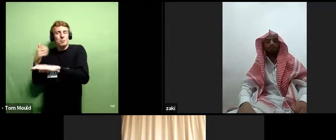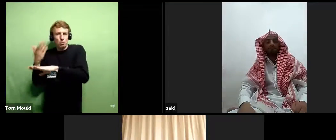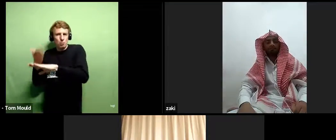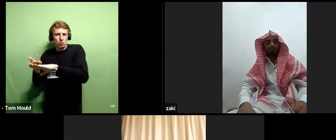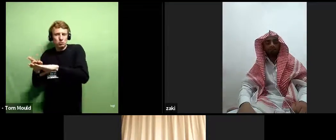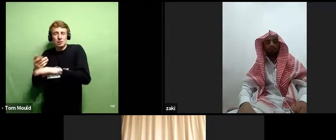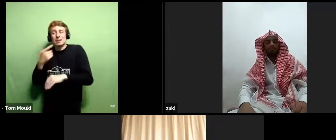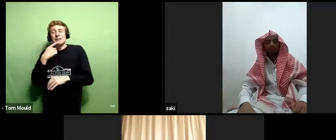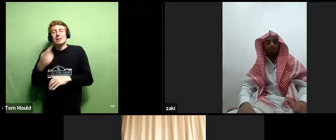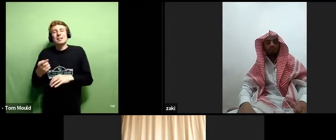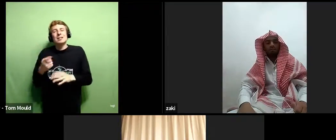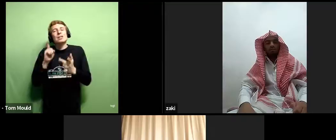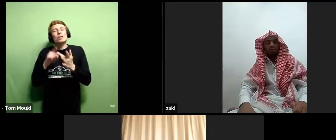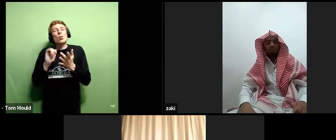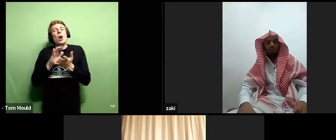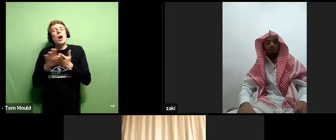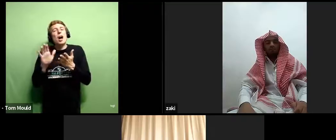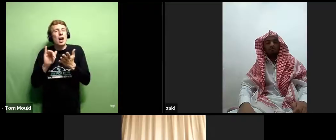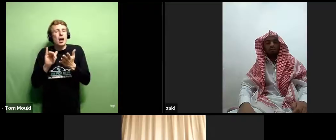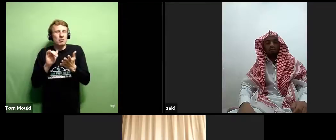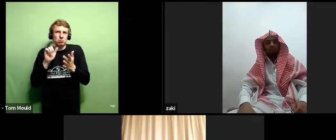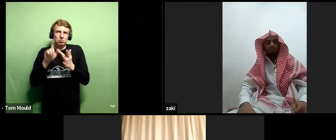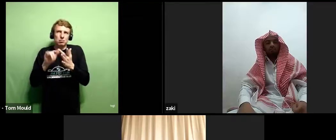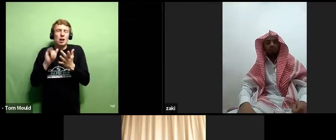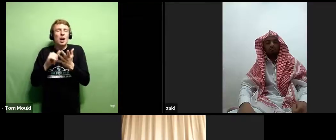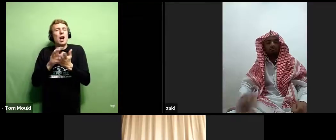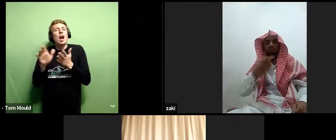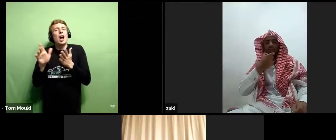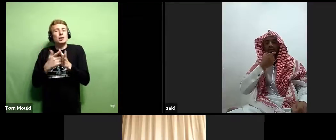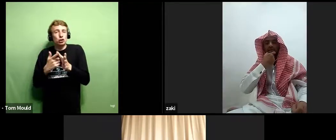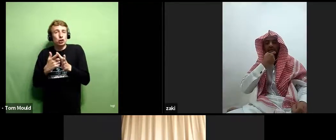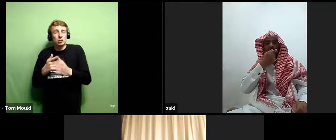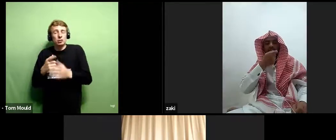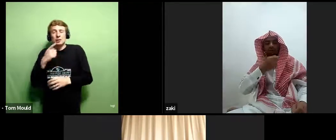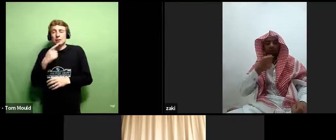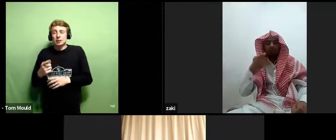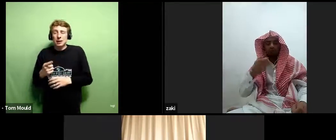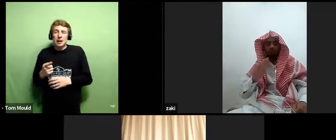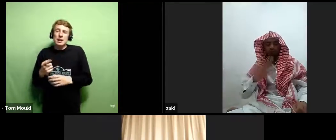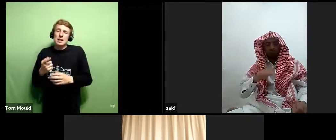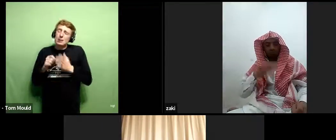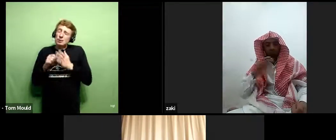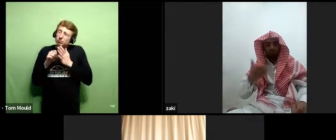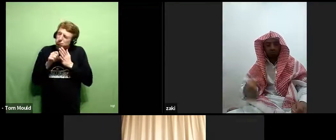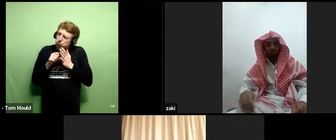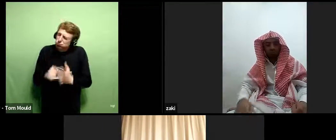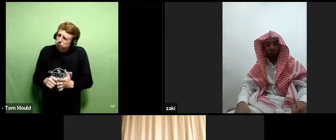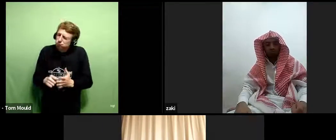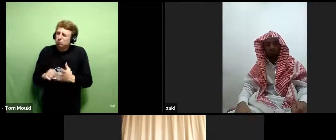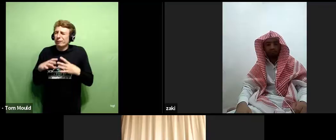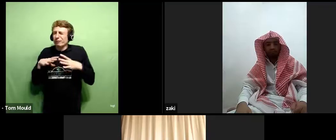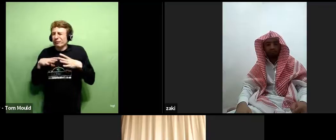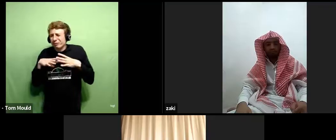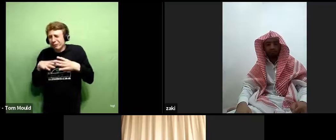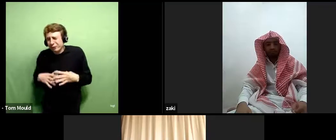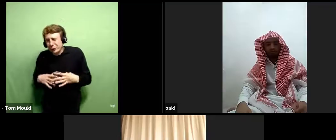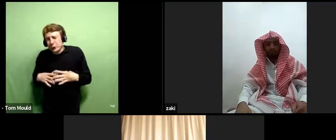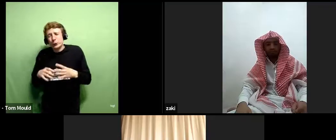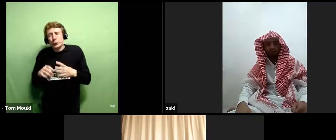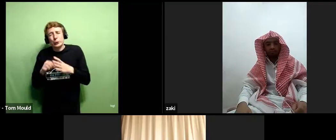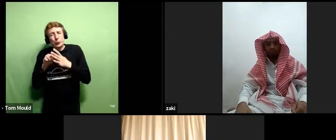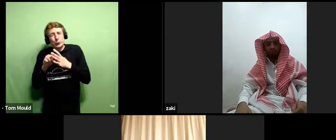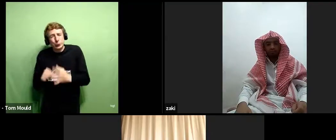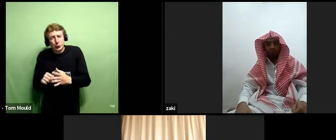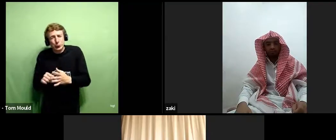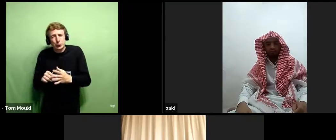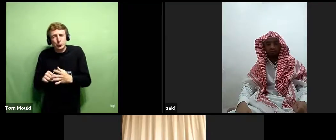indeed, the greater you're tired, the greater your reward. But this doesn't mean that we seek to